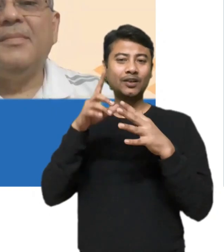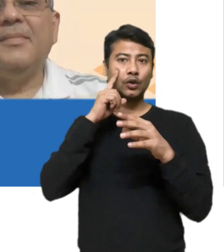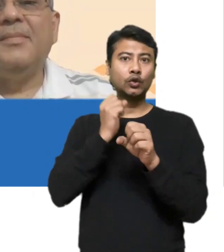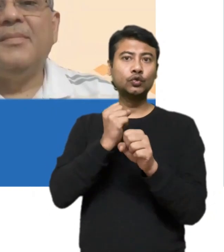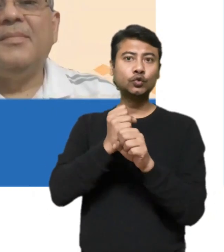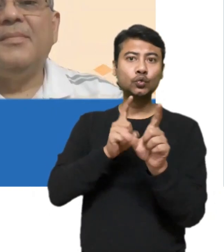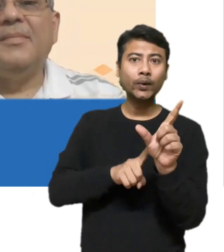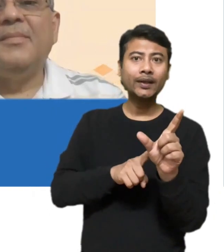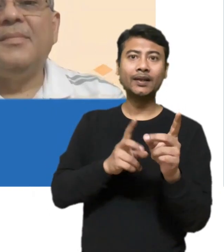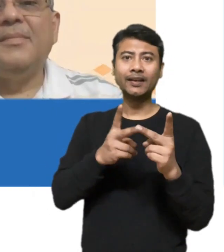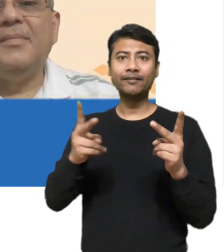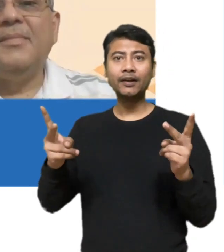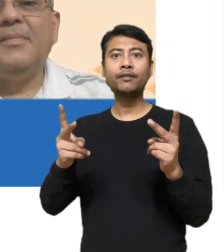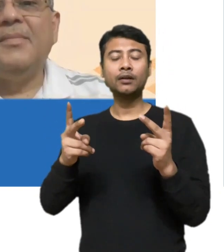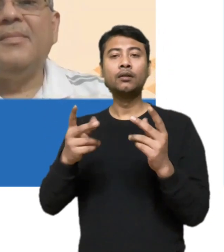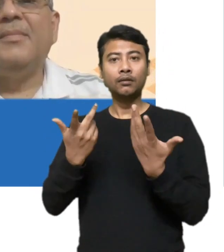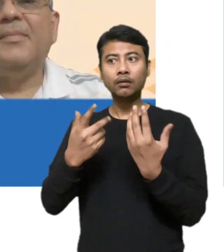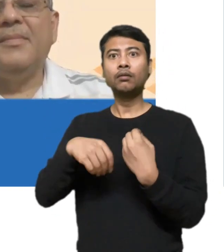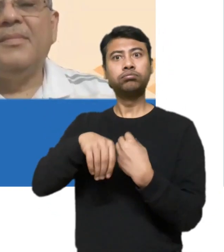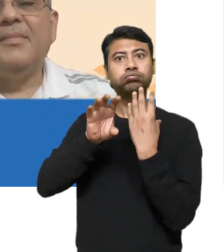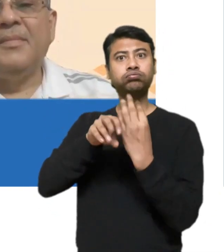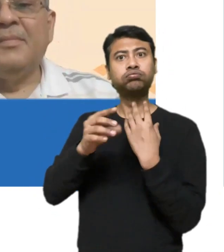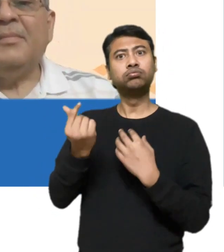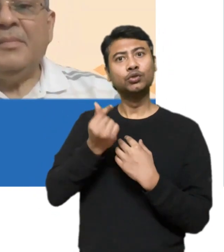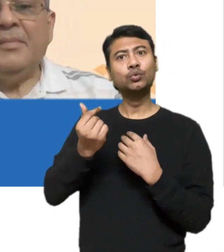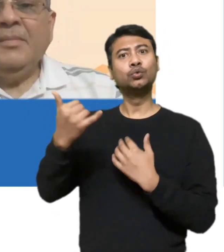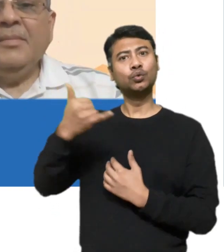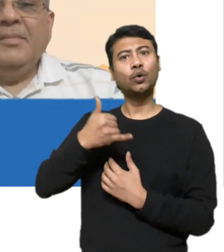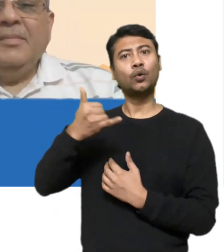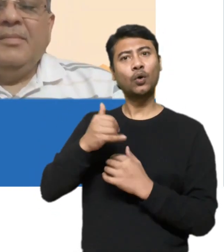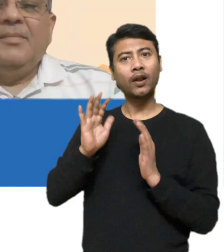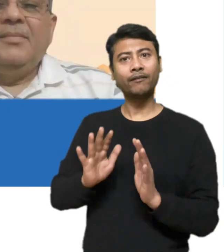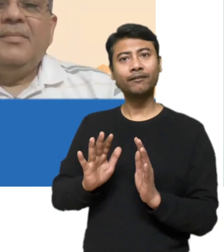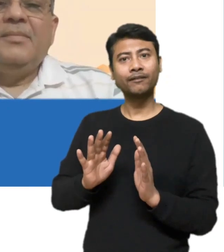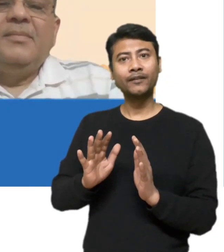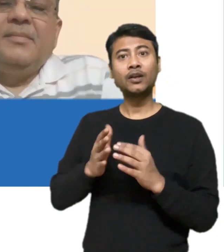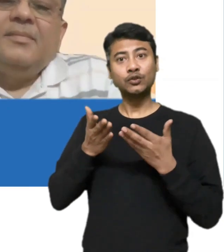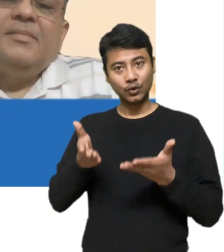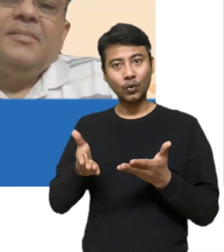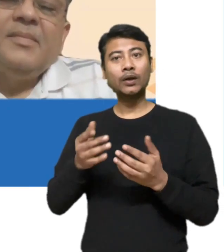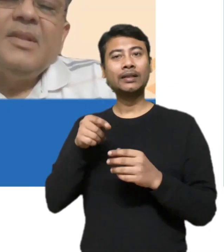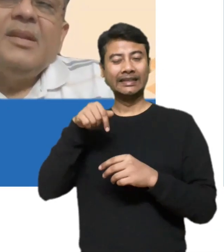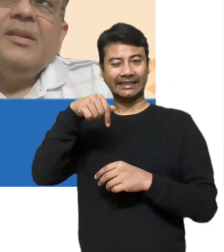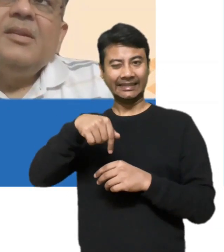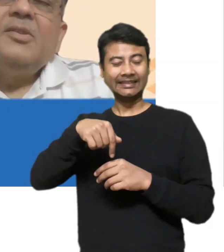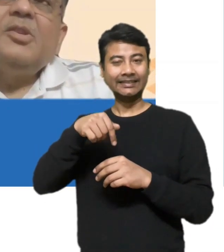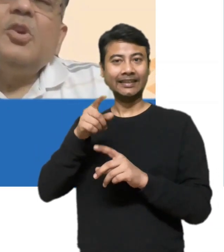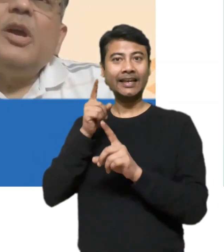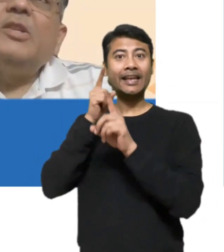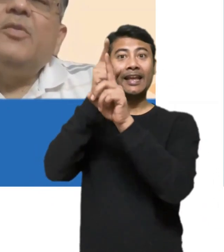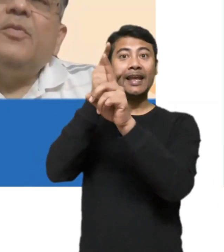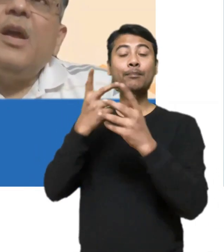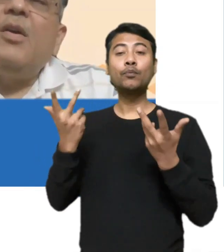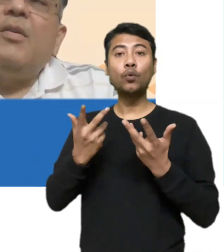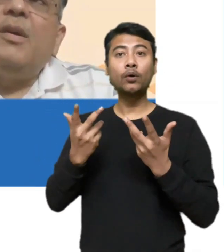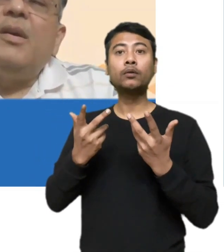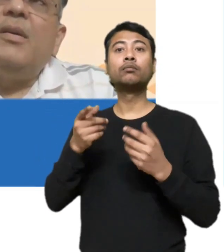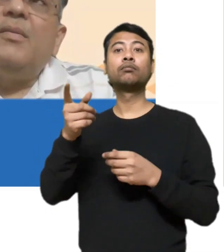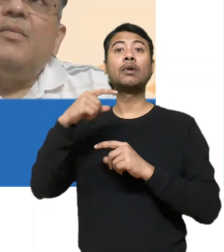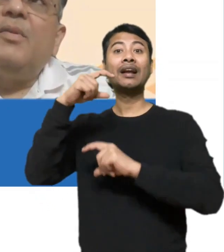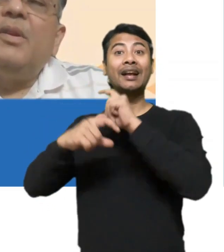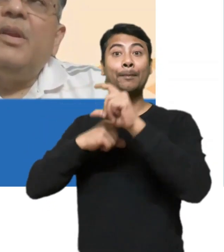So that, the custom interface is our big next journey. But of course, we, So as of